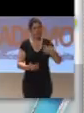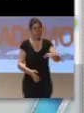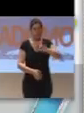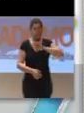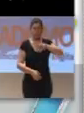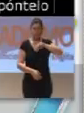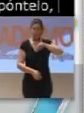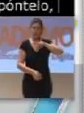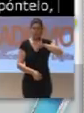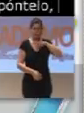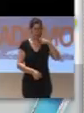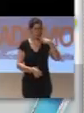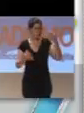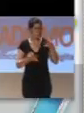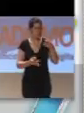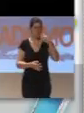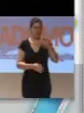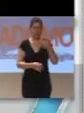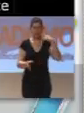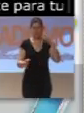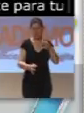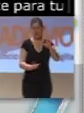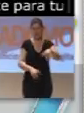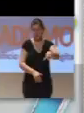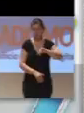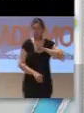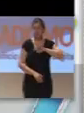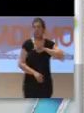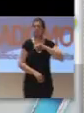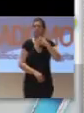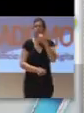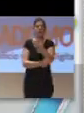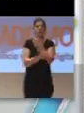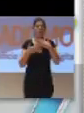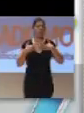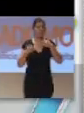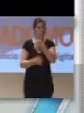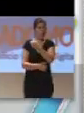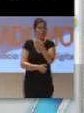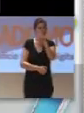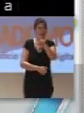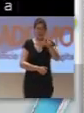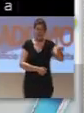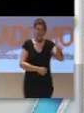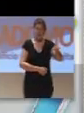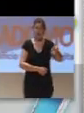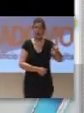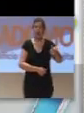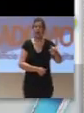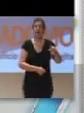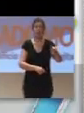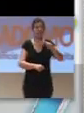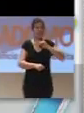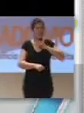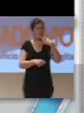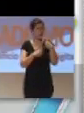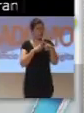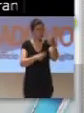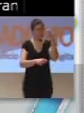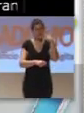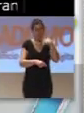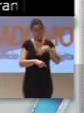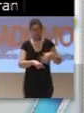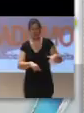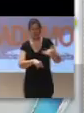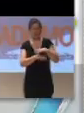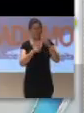didn't want to wear it, even because they felt embarrassed, and we had to encourage them to wear